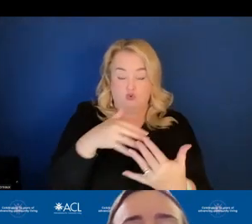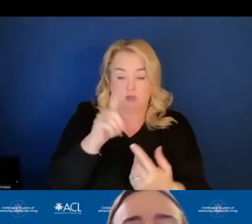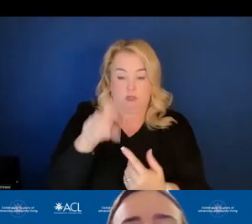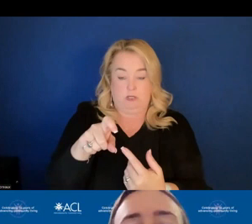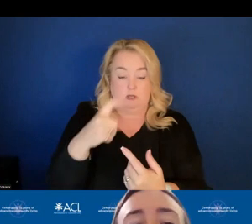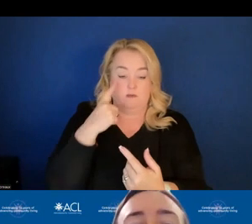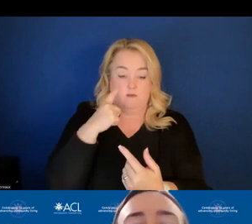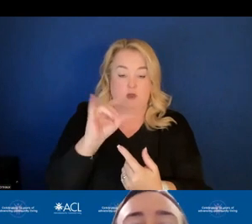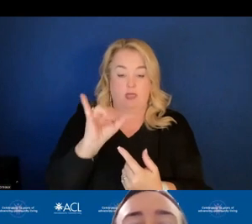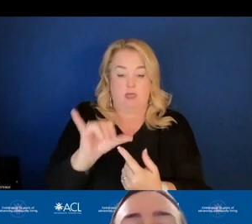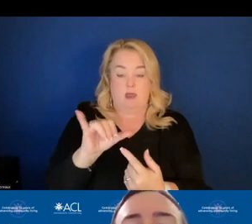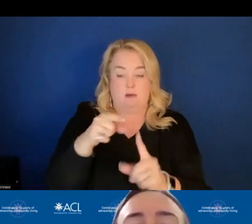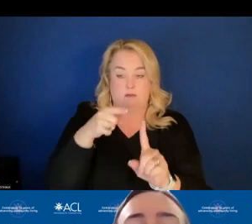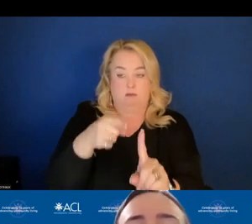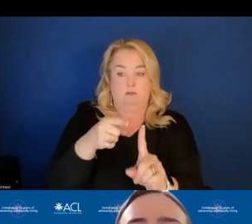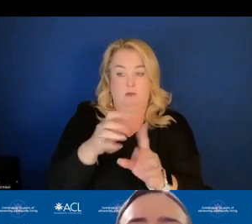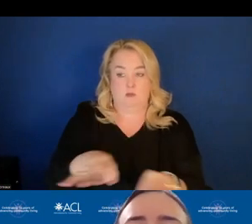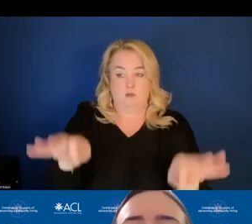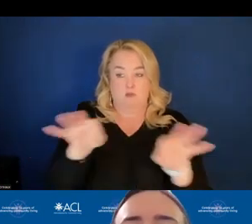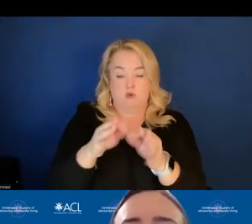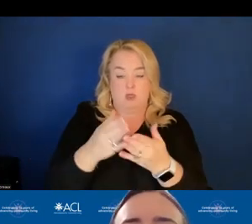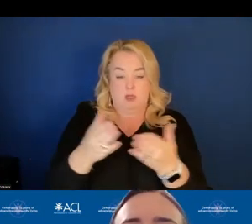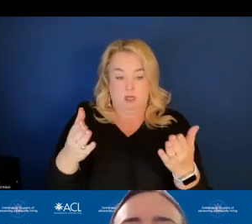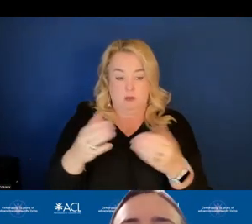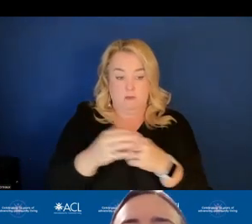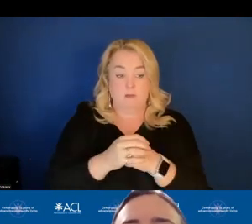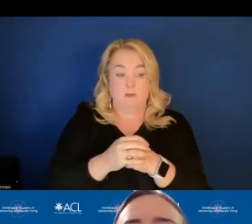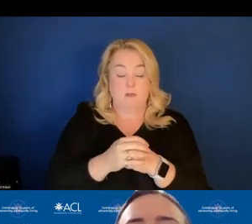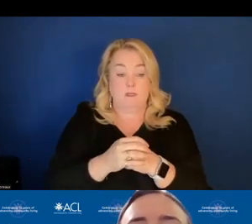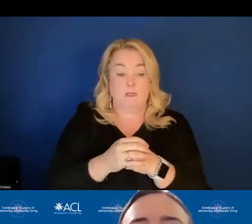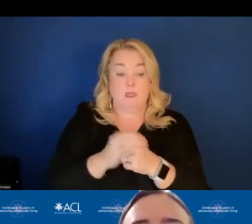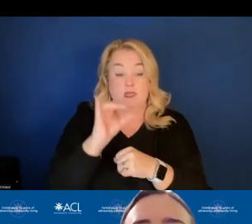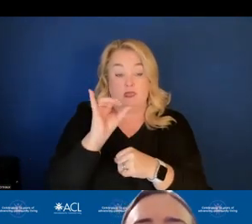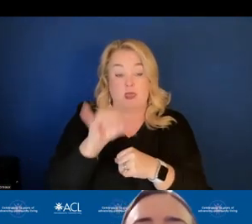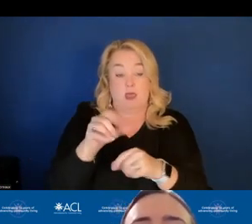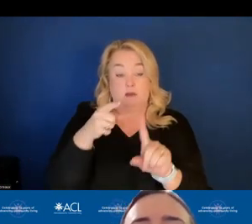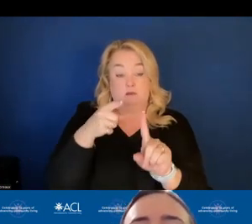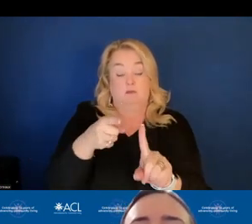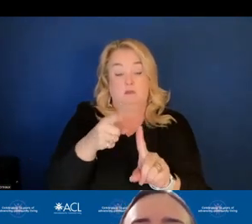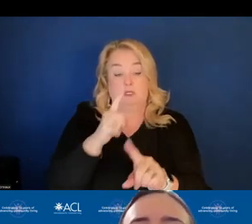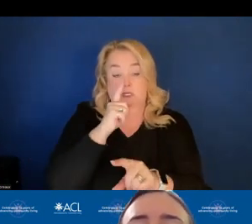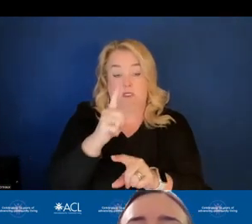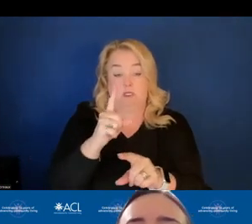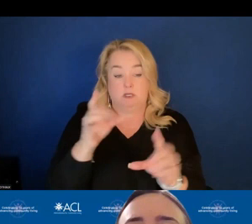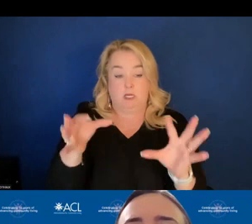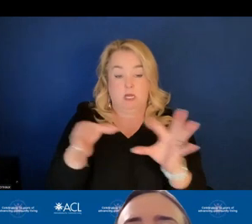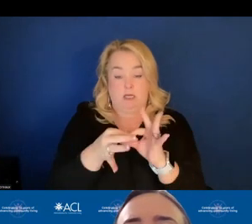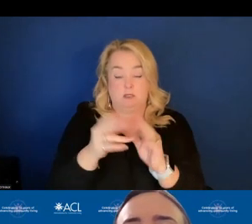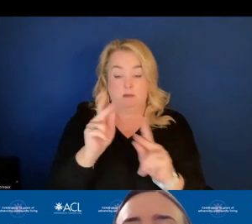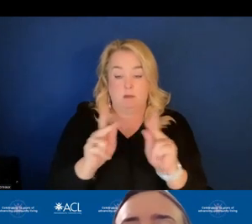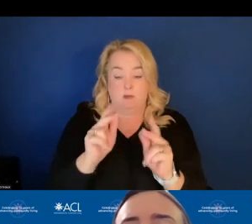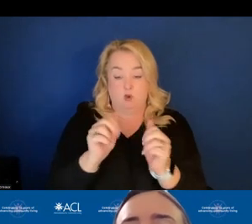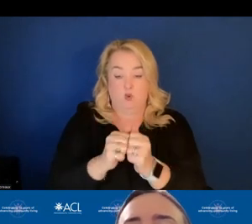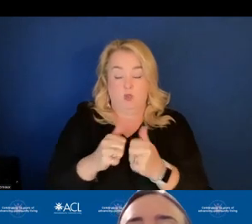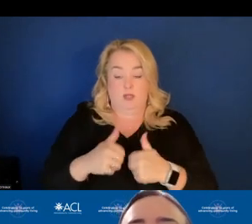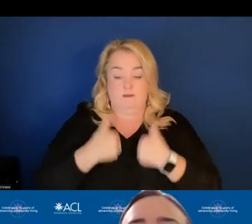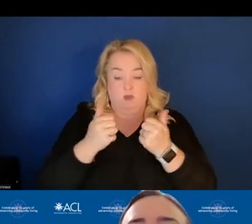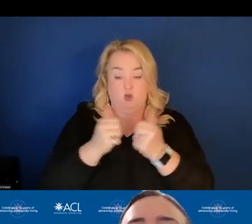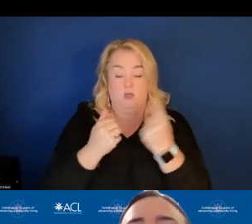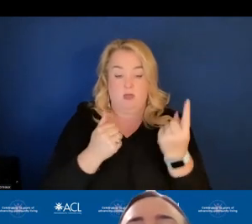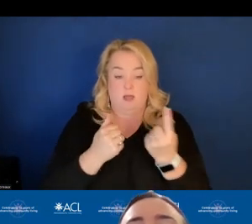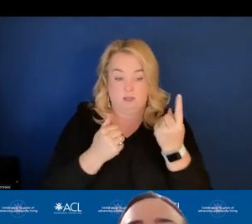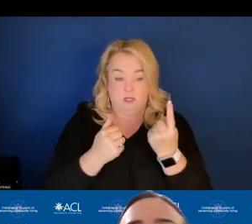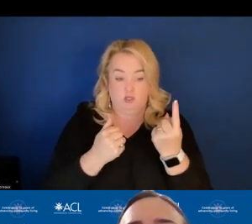critical issue. The aim of the Commit to Connect initiative is to connect people living with isolation